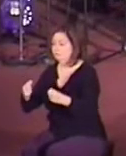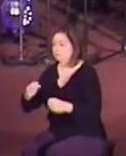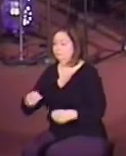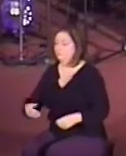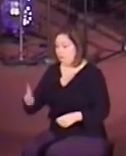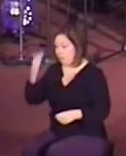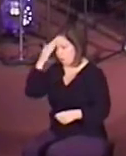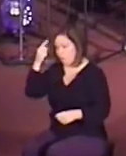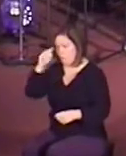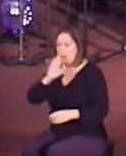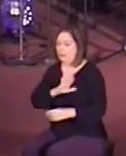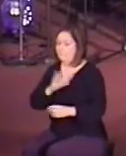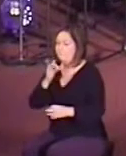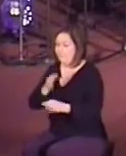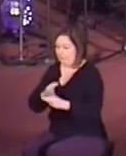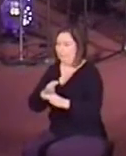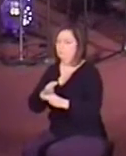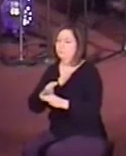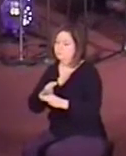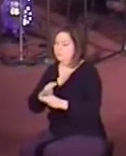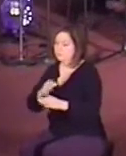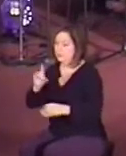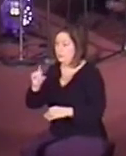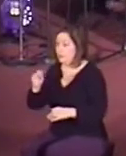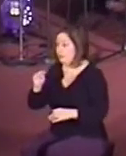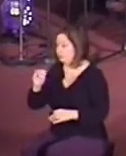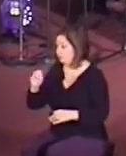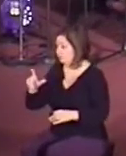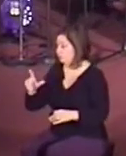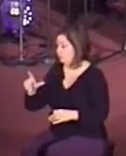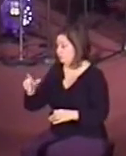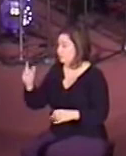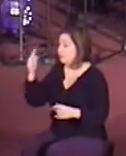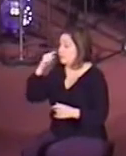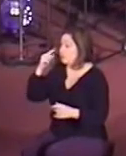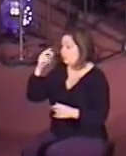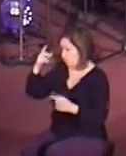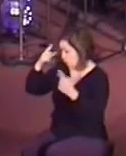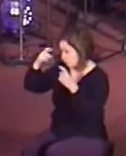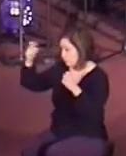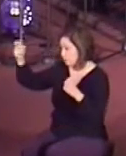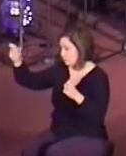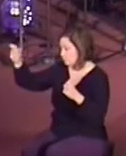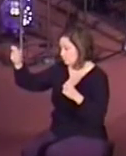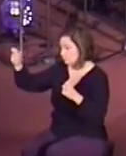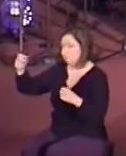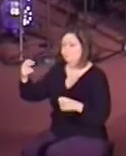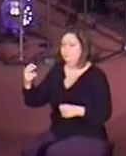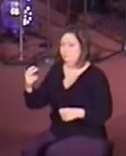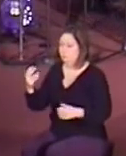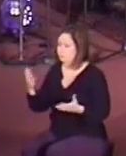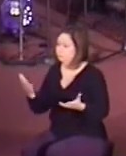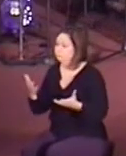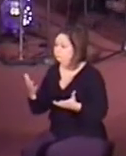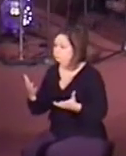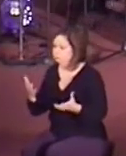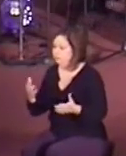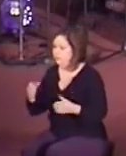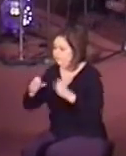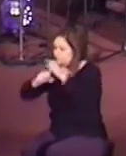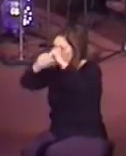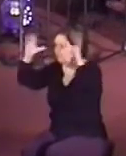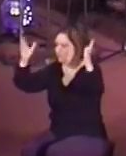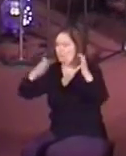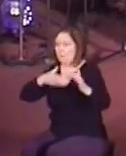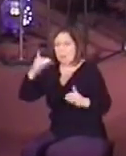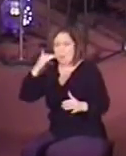for his faith. And so Daniel gets to hear the dream. Let's look at what this dream was, as you saw in the video. "These were the visions of